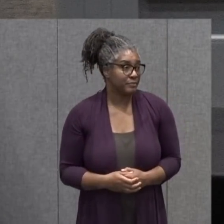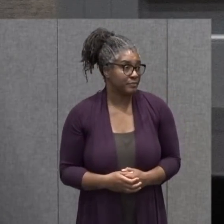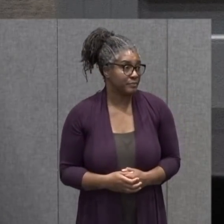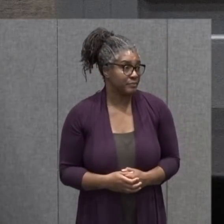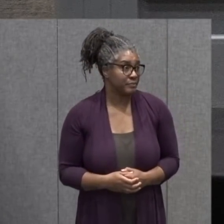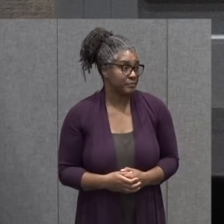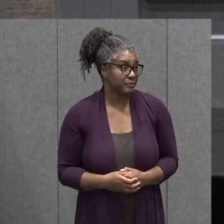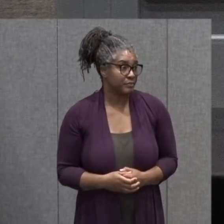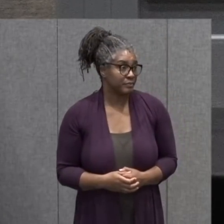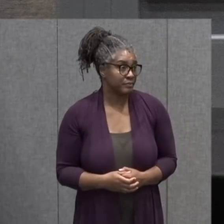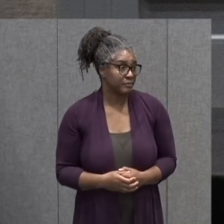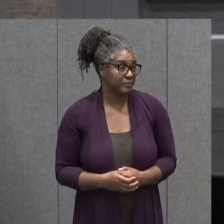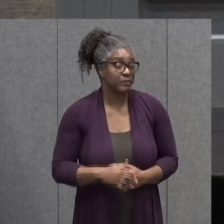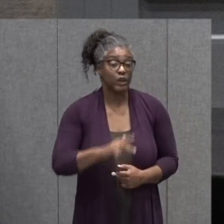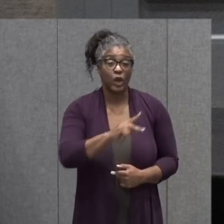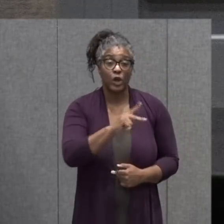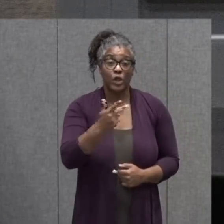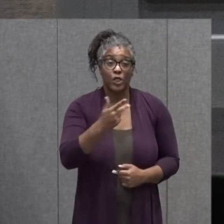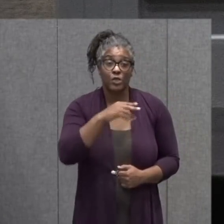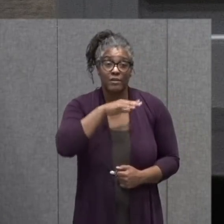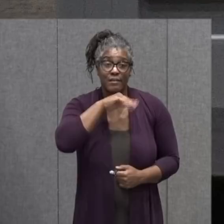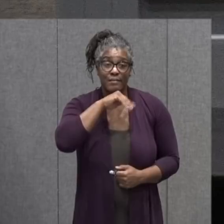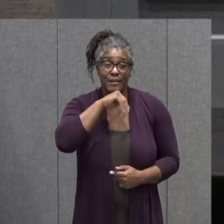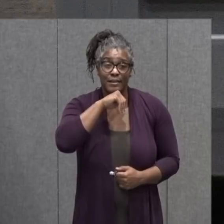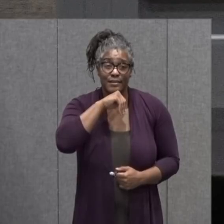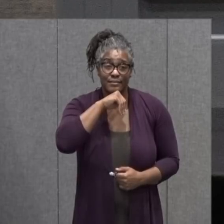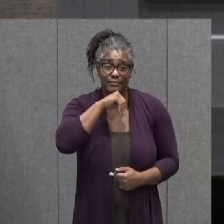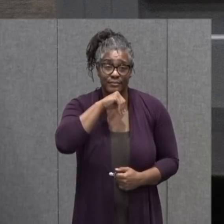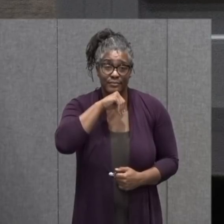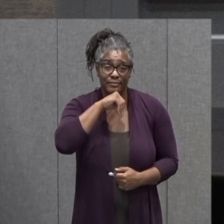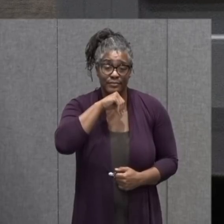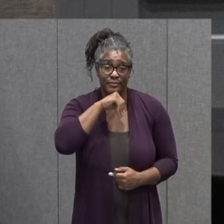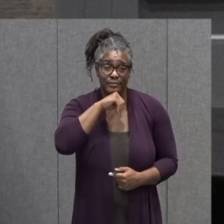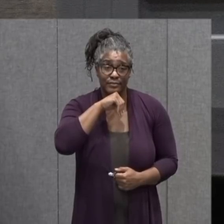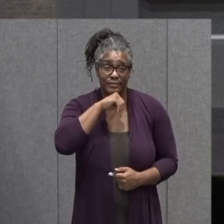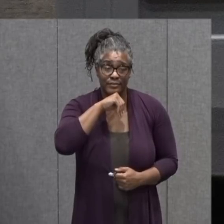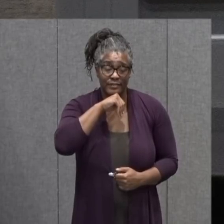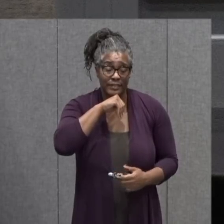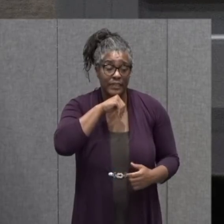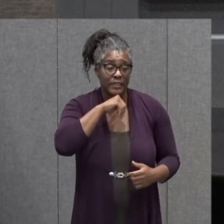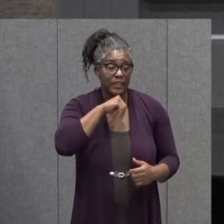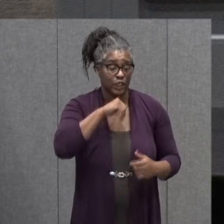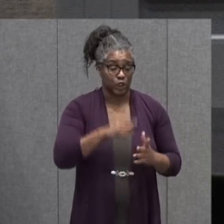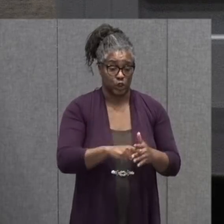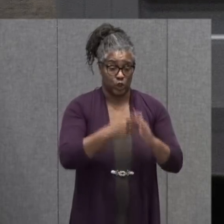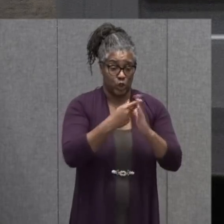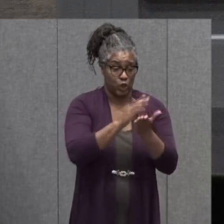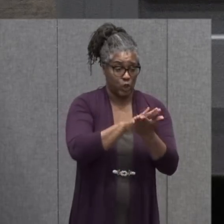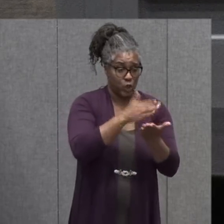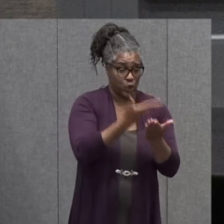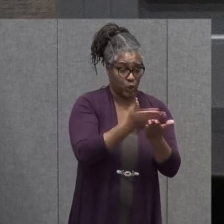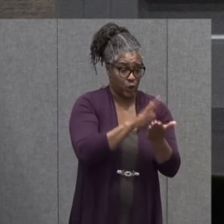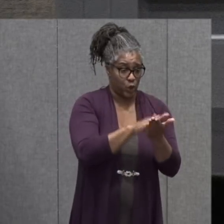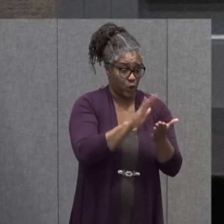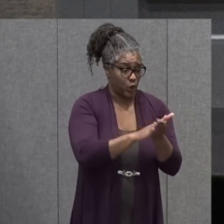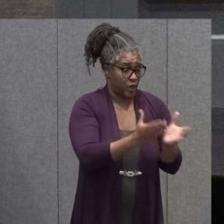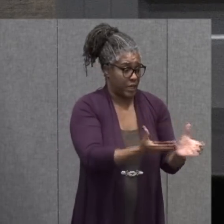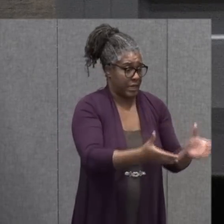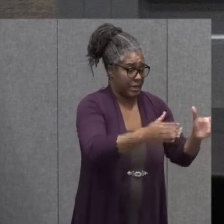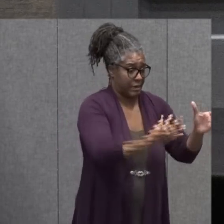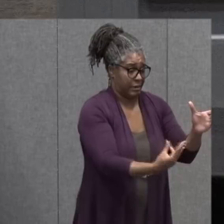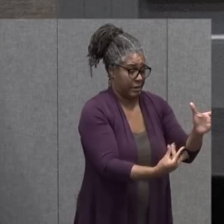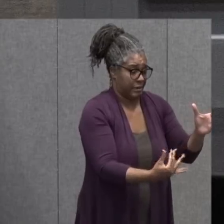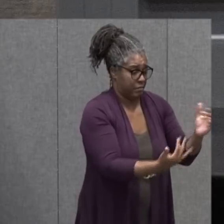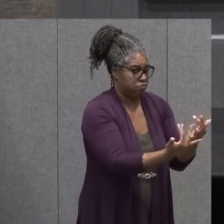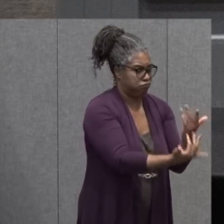The third little pig had just put a pot of turnips on the fire to boil when he saw